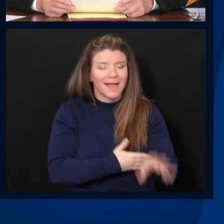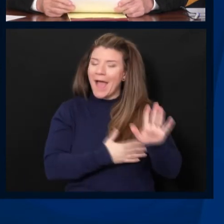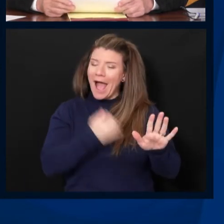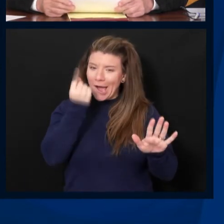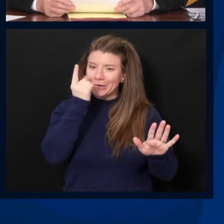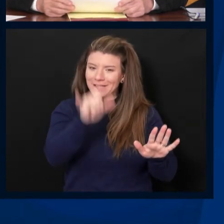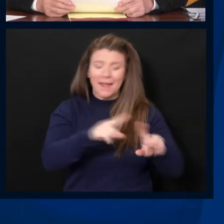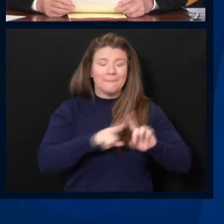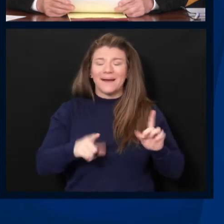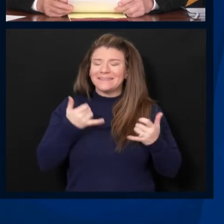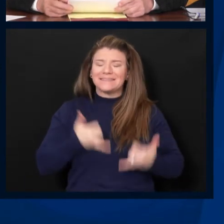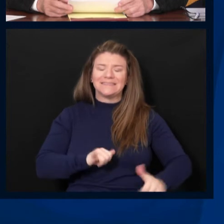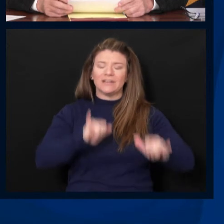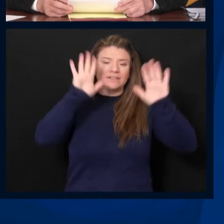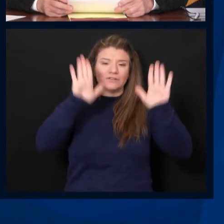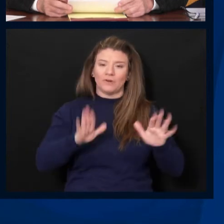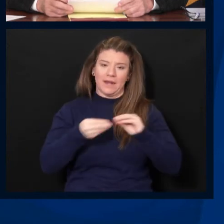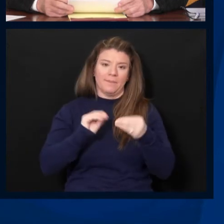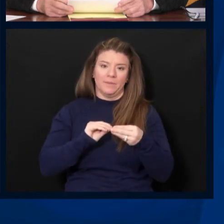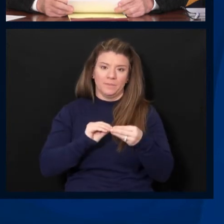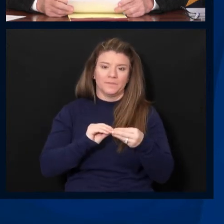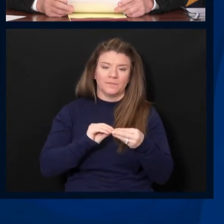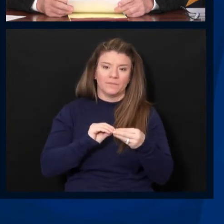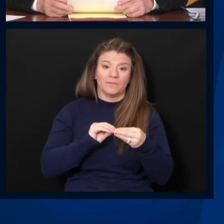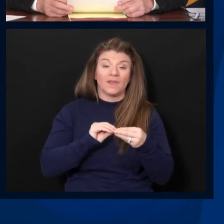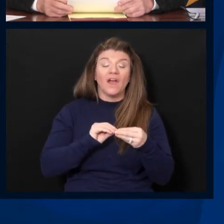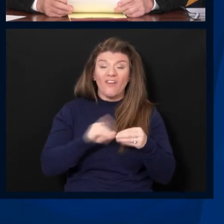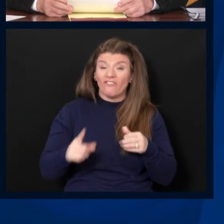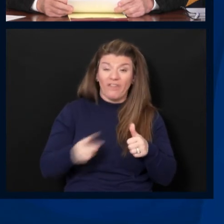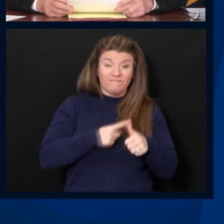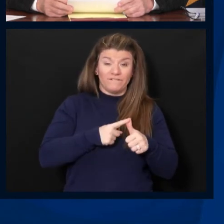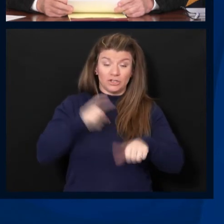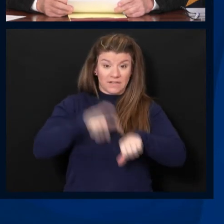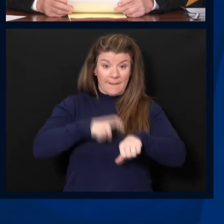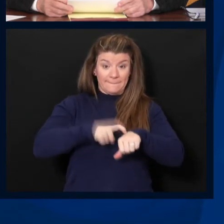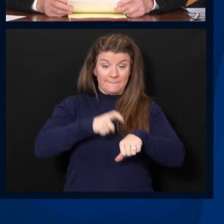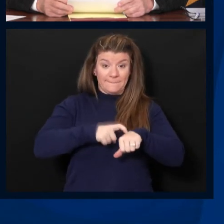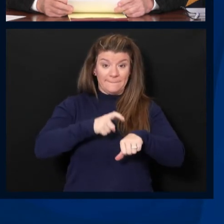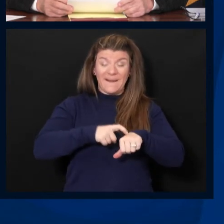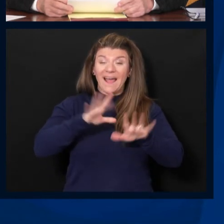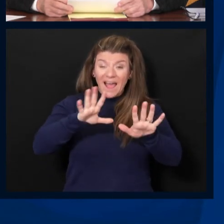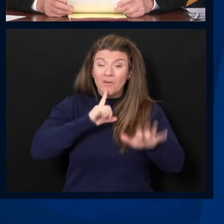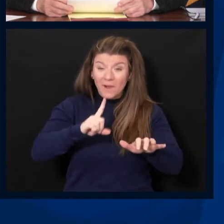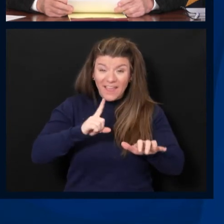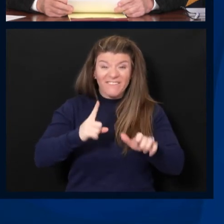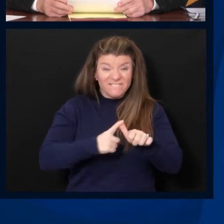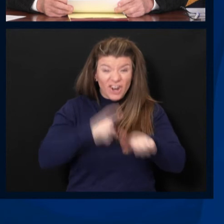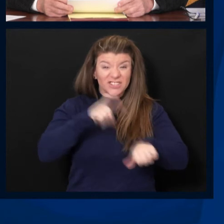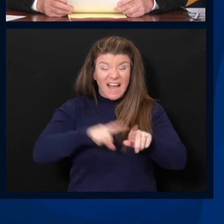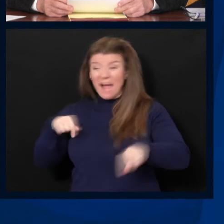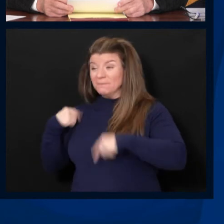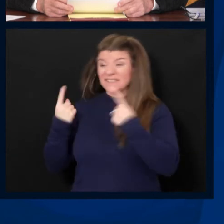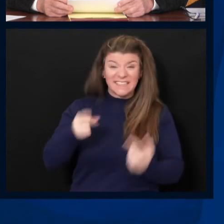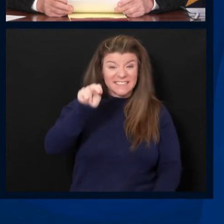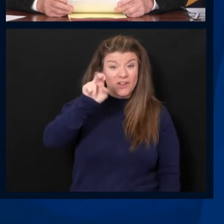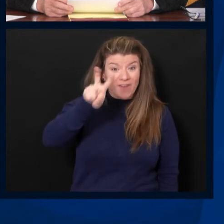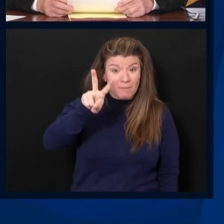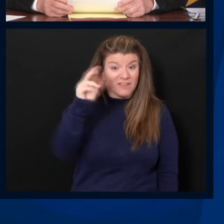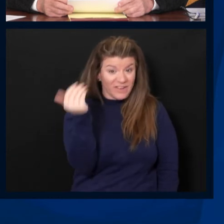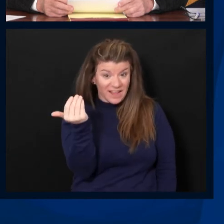great, great, great number this is. For the first time since November the